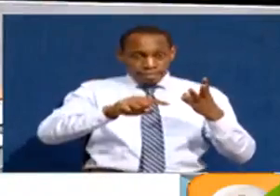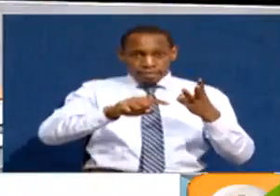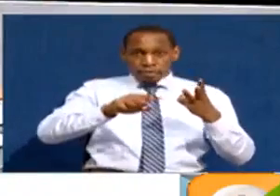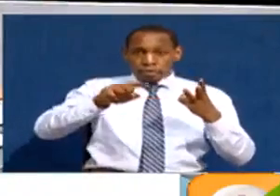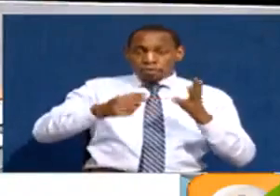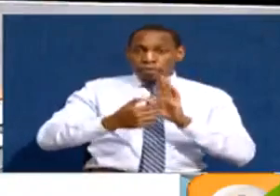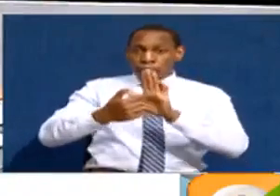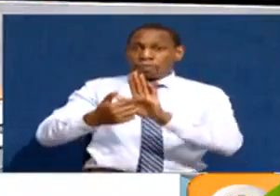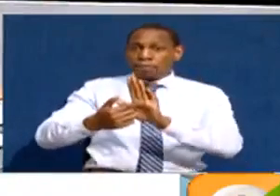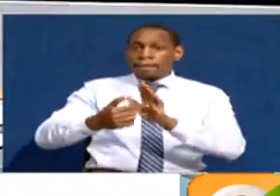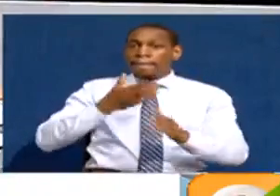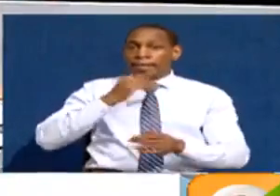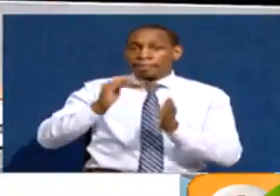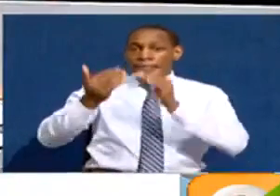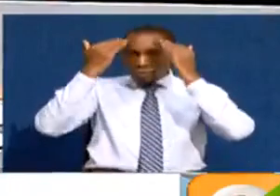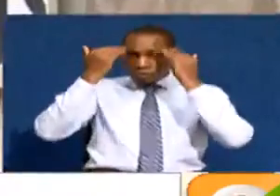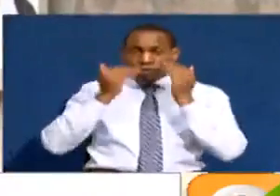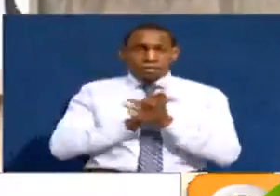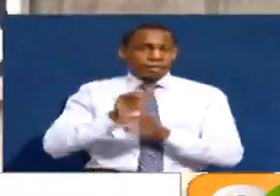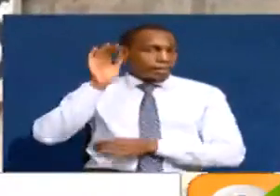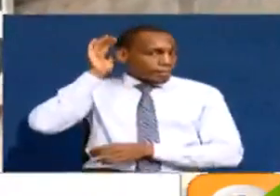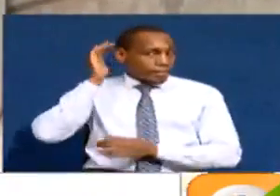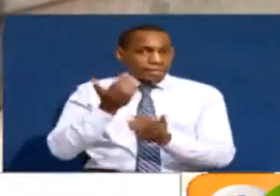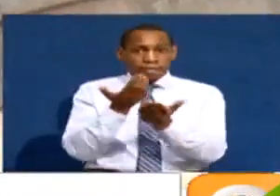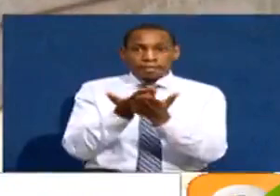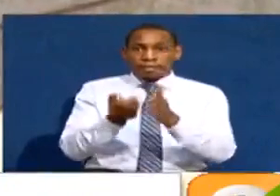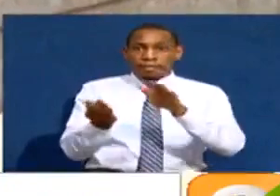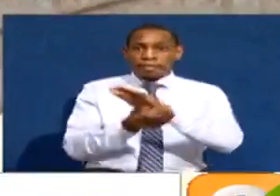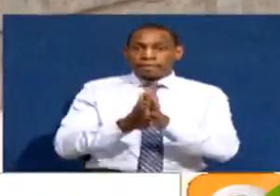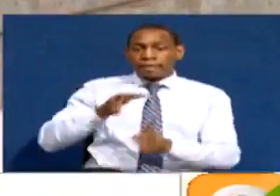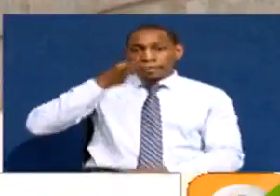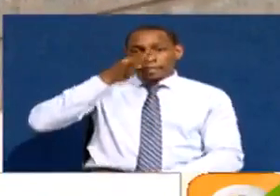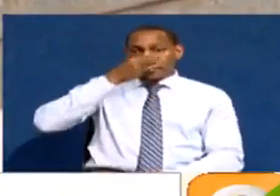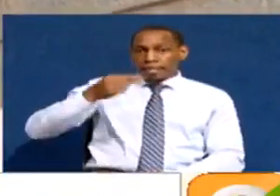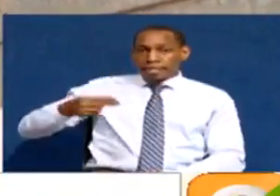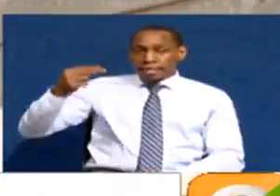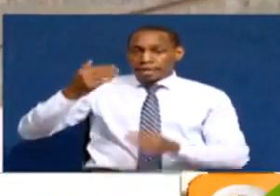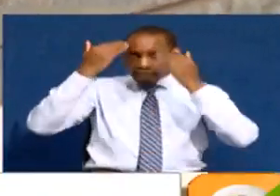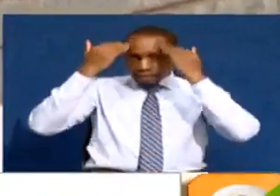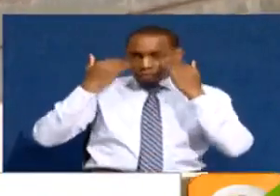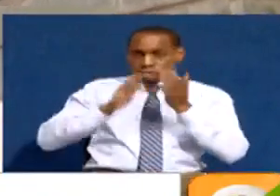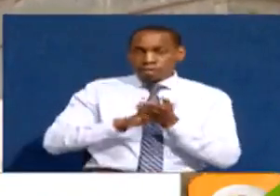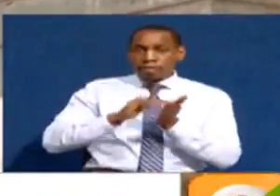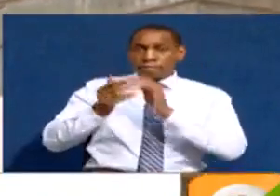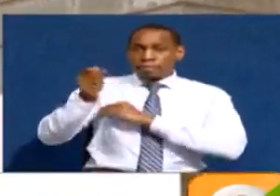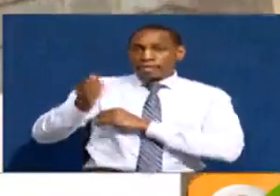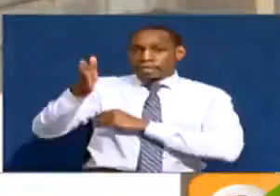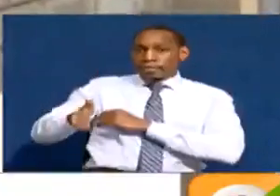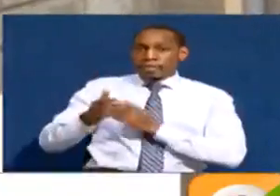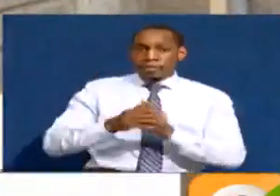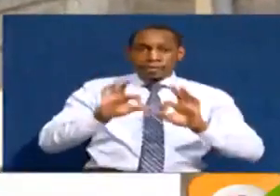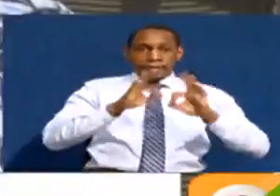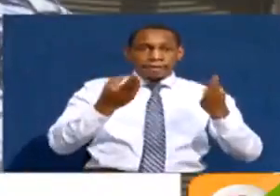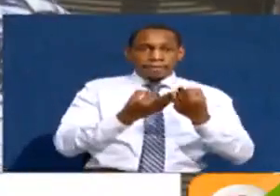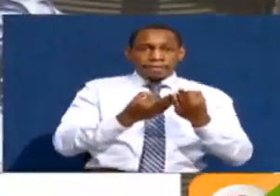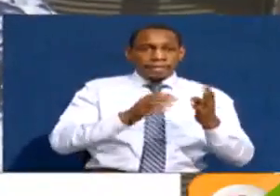the men in court. Now, the hearing of the application filed at the Nyeri High Court before Lady Justice Florence Musheni by the families